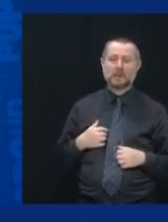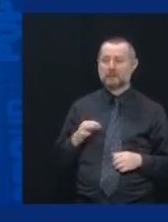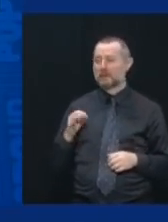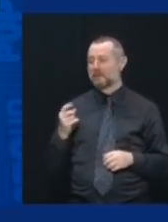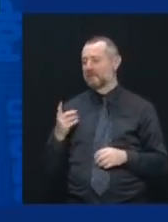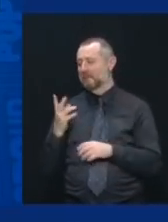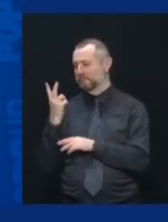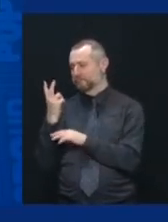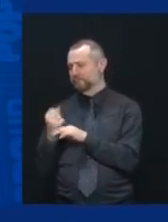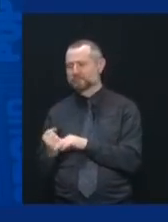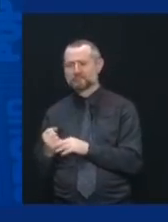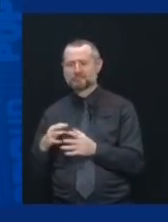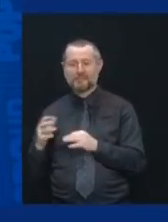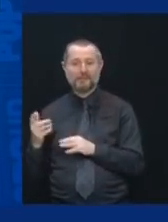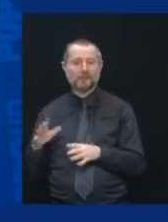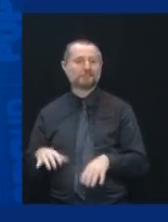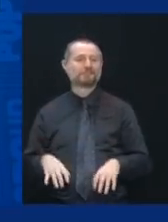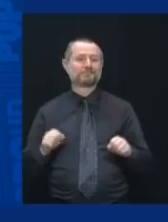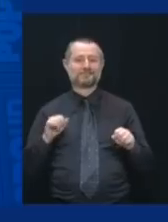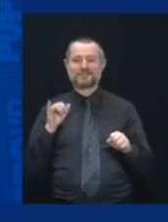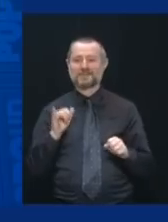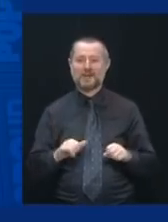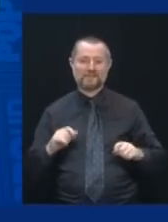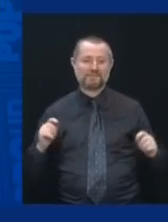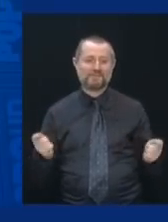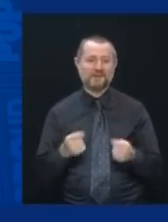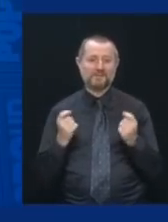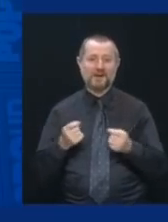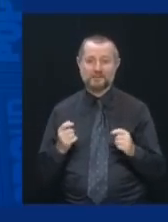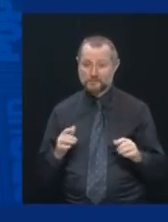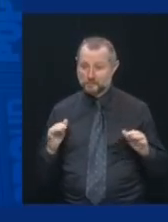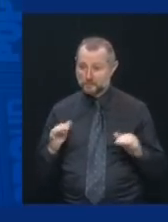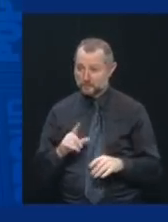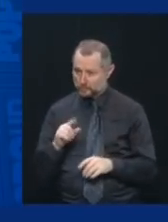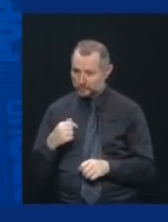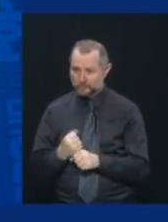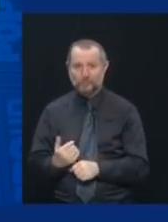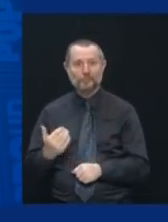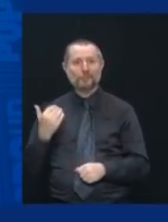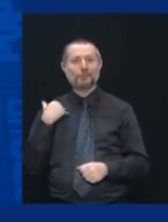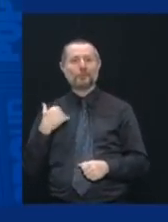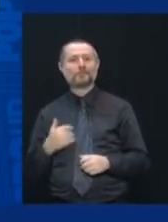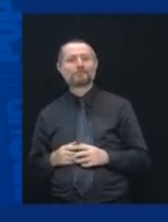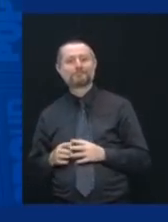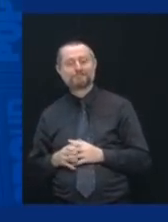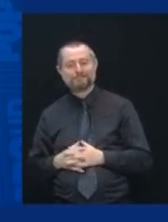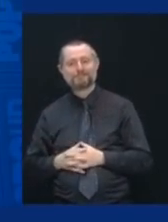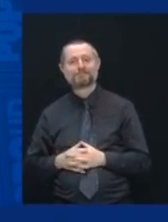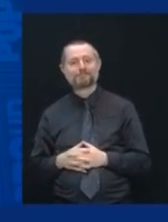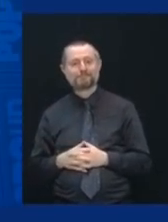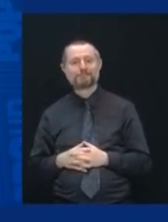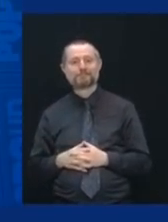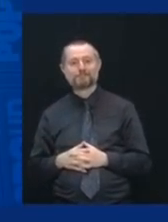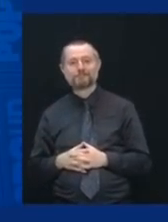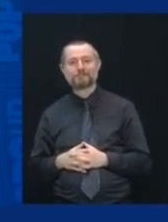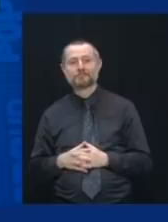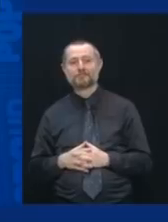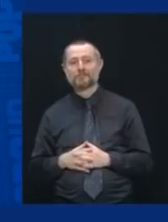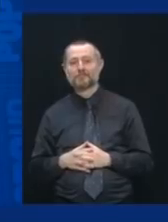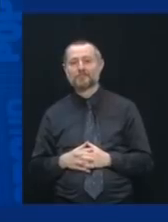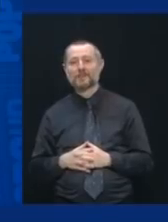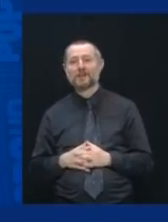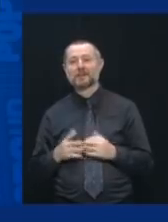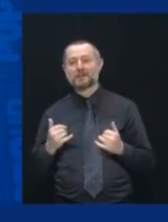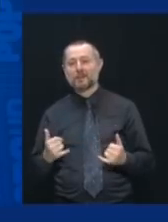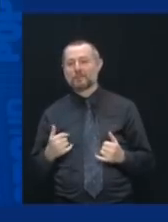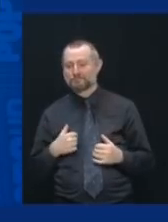9/11 and reintroduce them in some ways to downtown Manhattan post 9/11. And now the expansion of